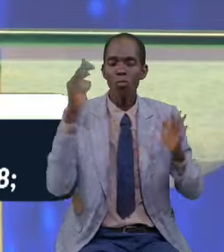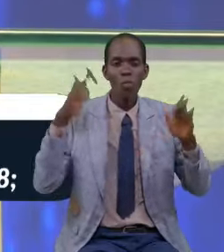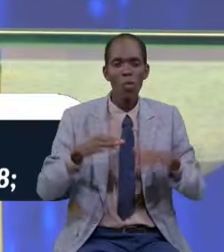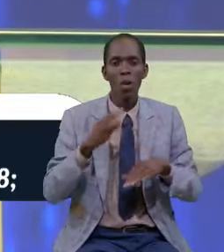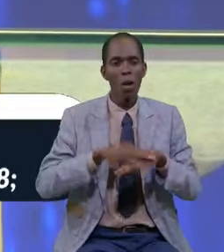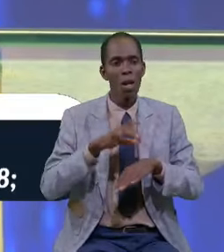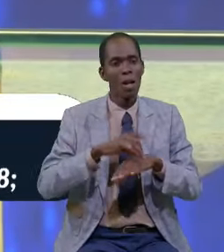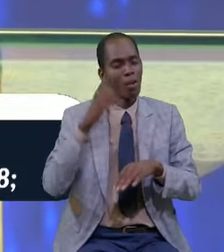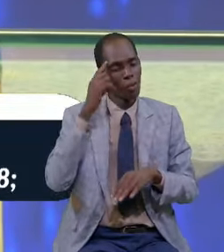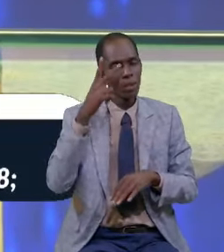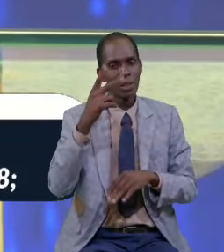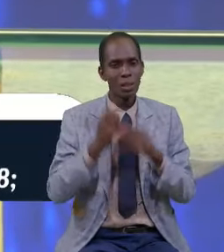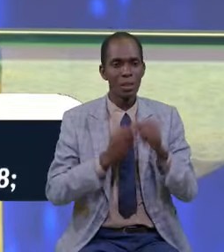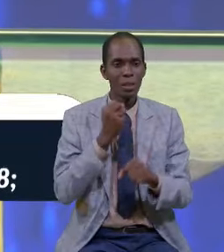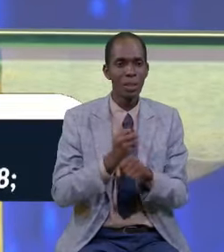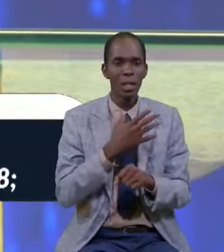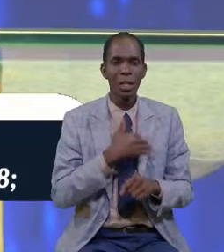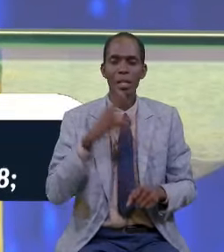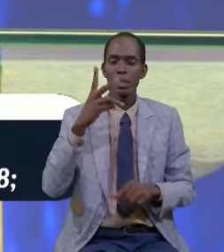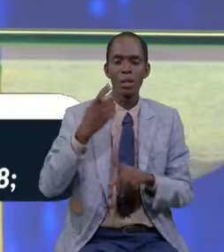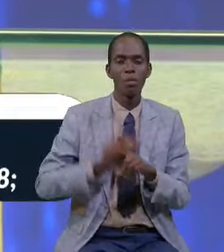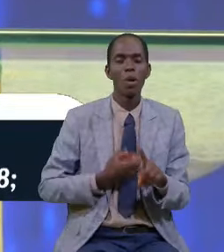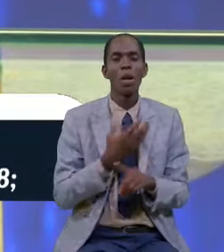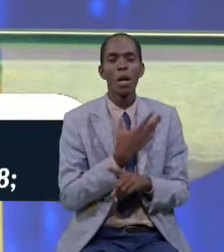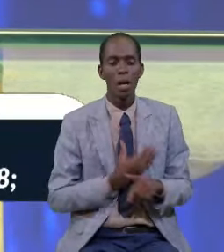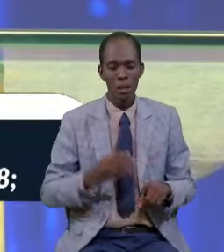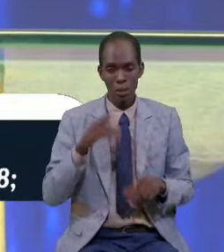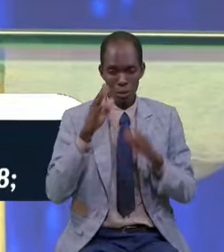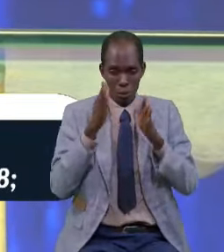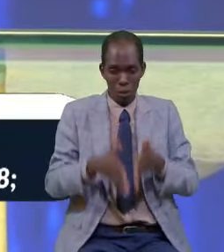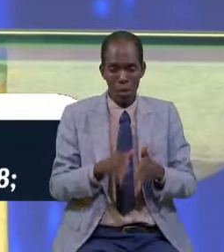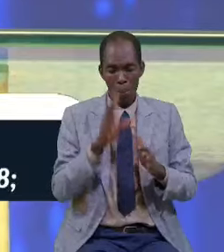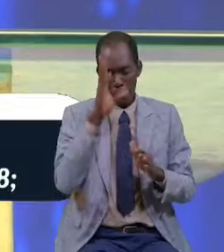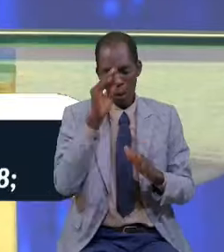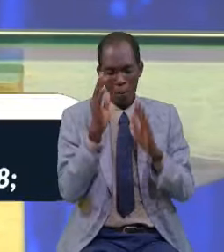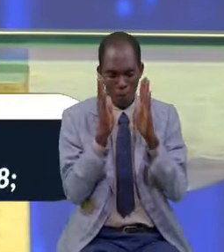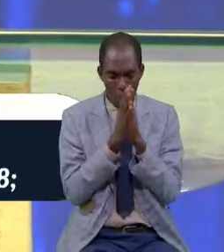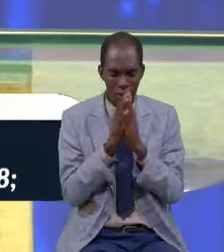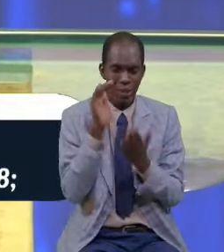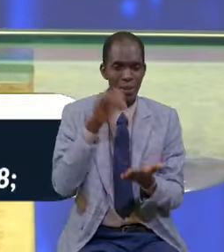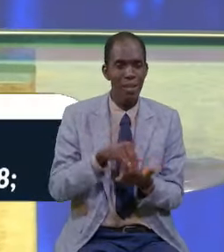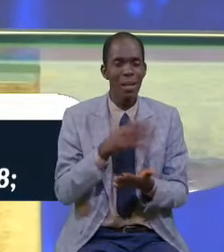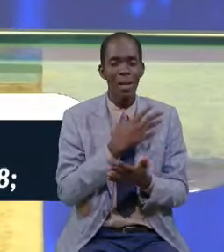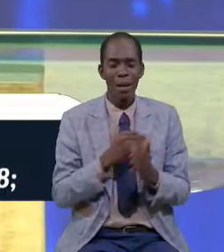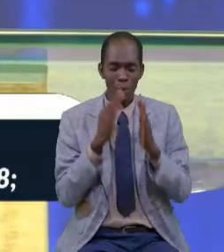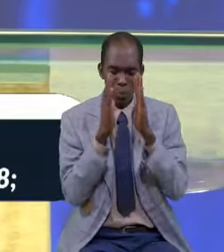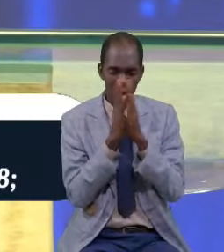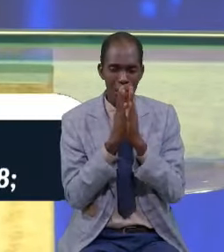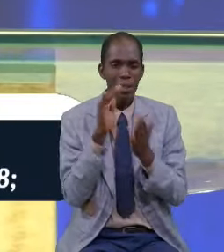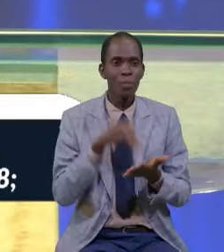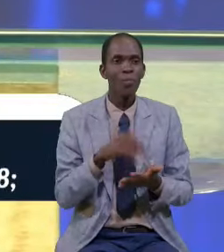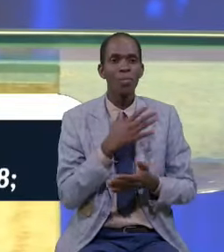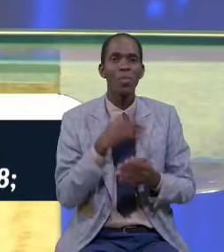of 3 years and 6 months. And he prayed again. And he prayed again, and he prayed again, and the